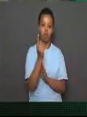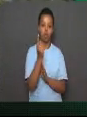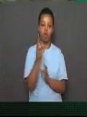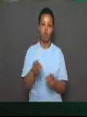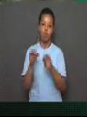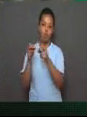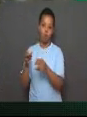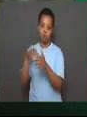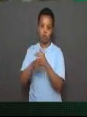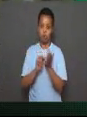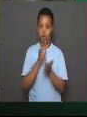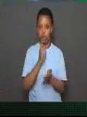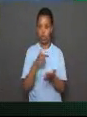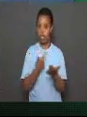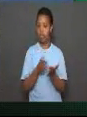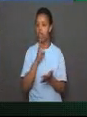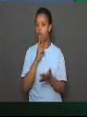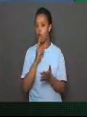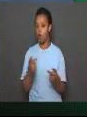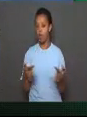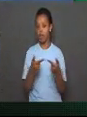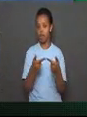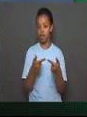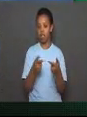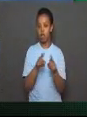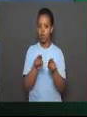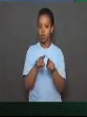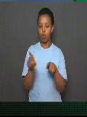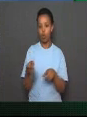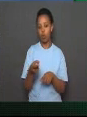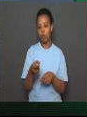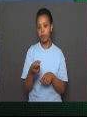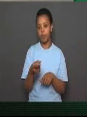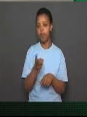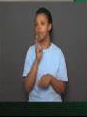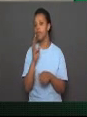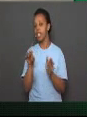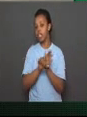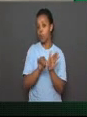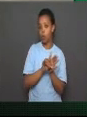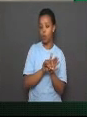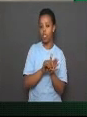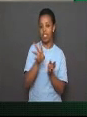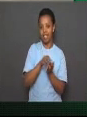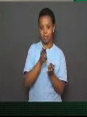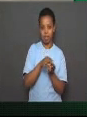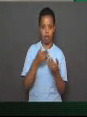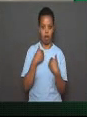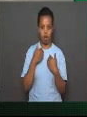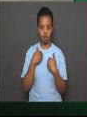The mixing of waters with such different salt concentrations creates